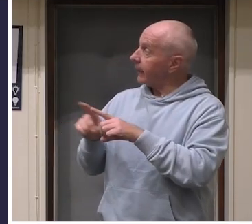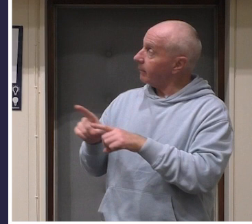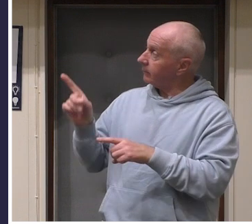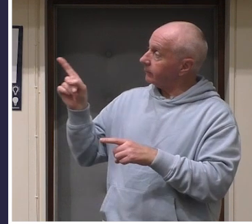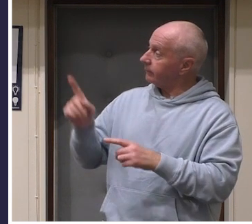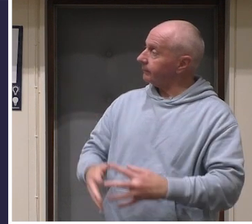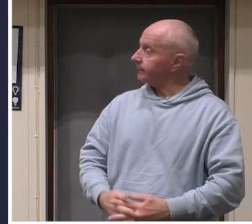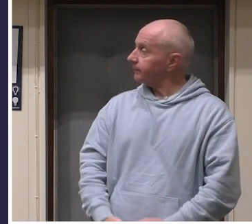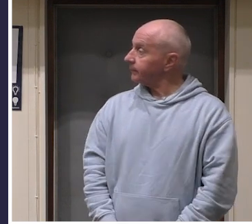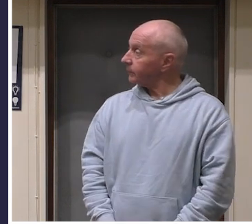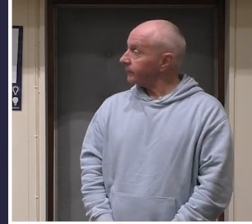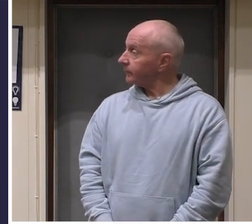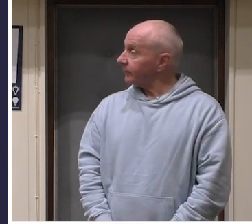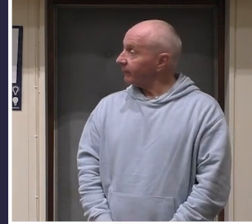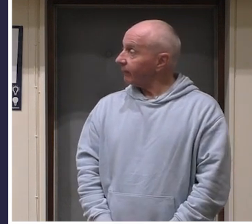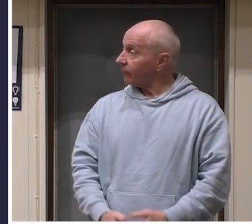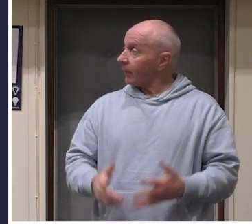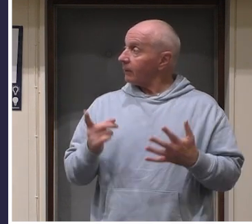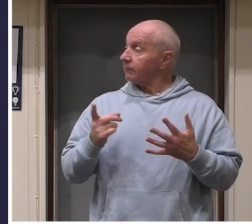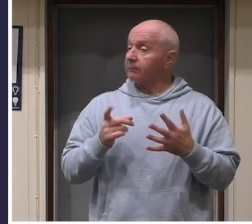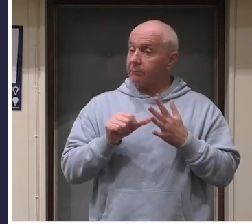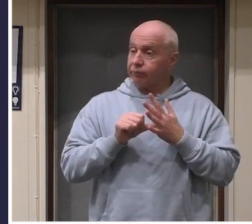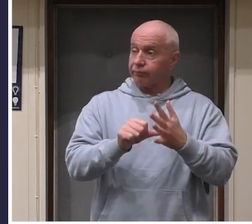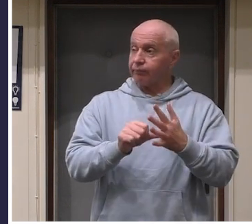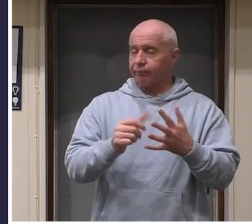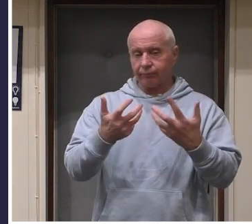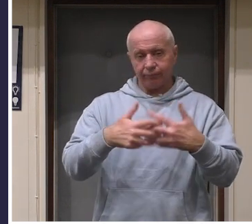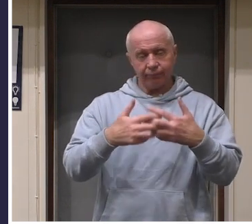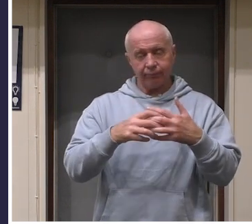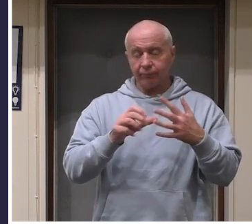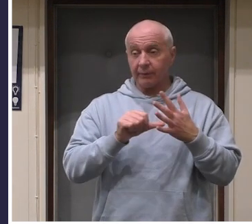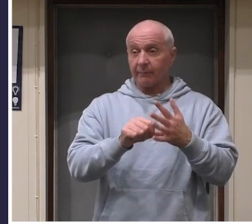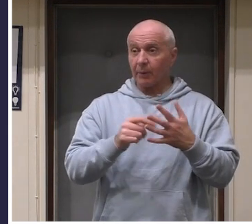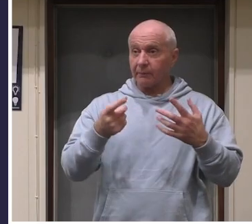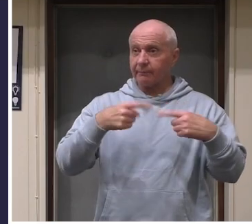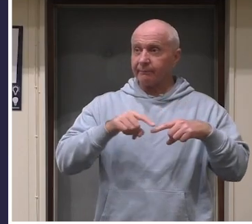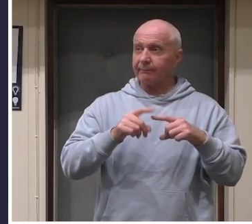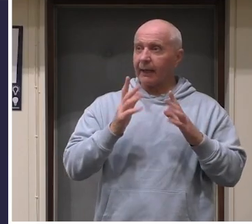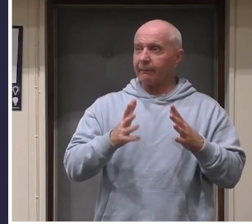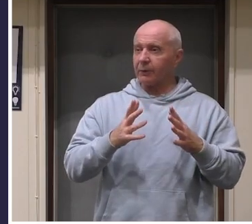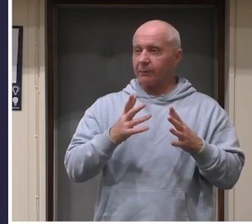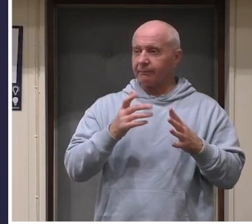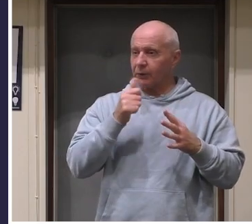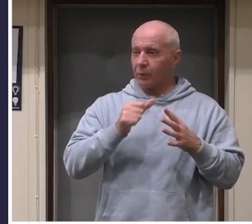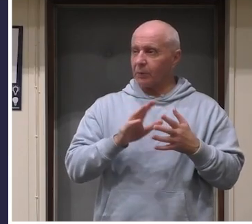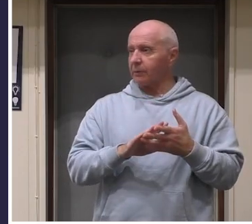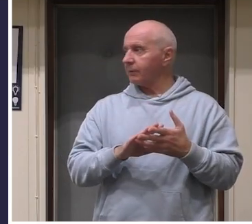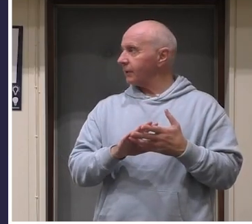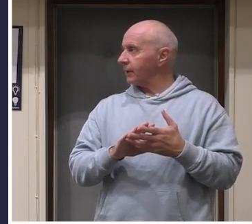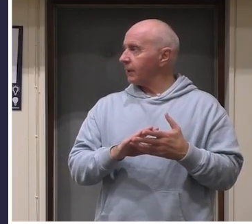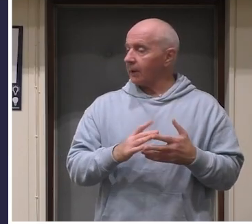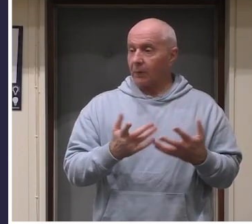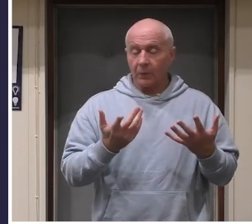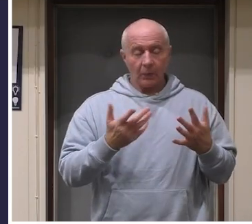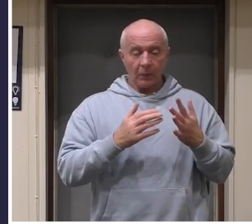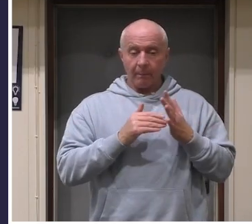show over there. This is technically very difficult. That's why we have to use millions of pounds in funding to actually